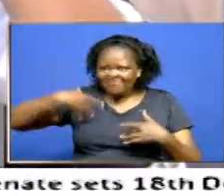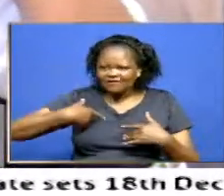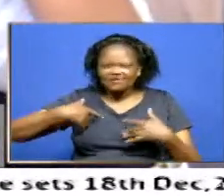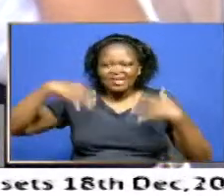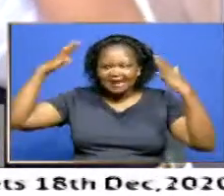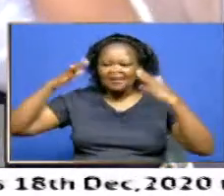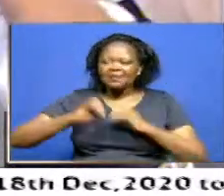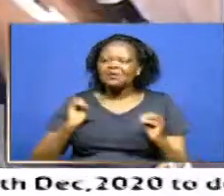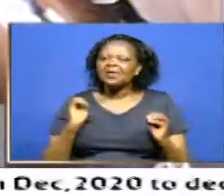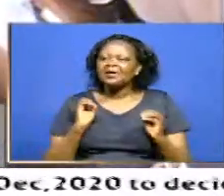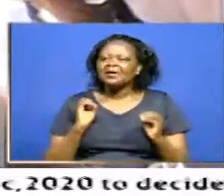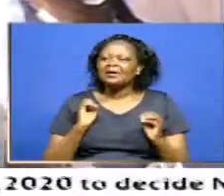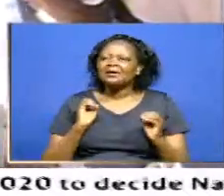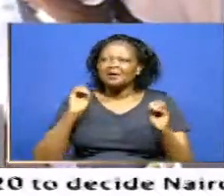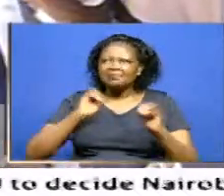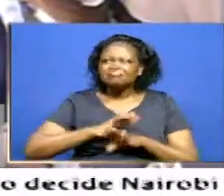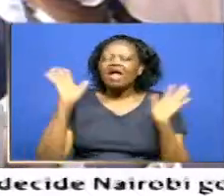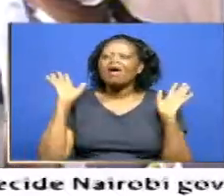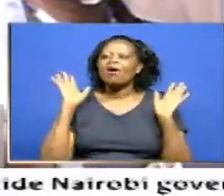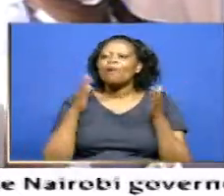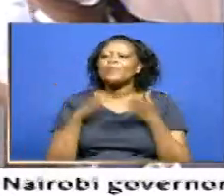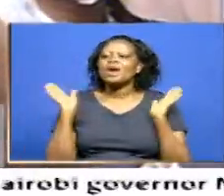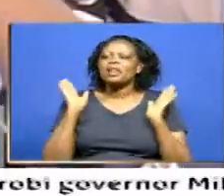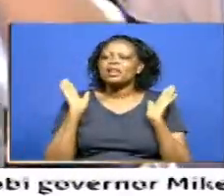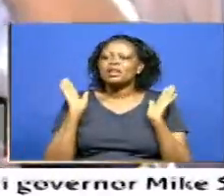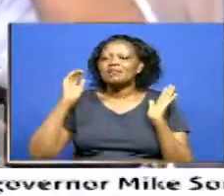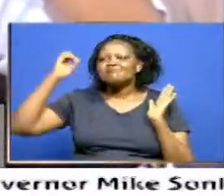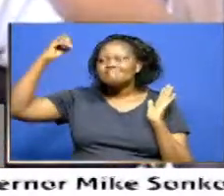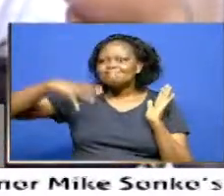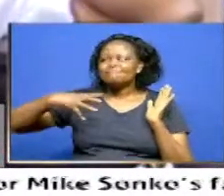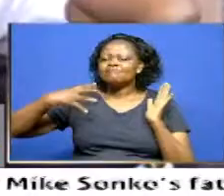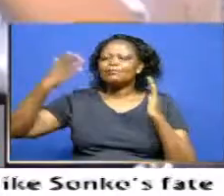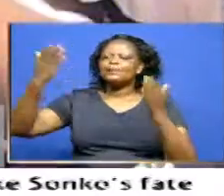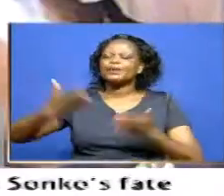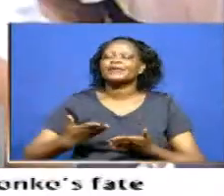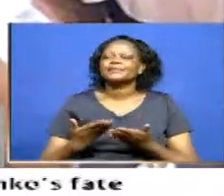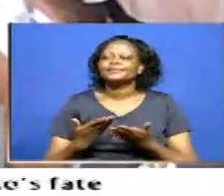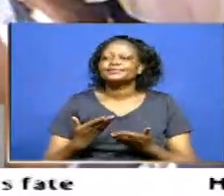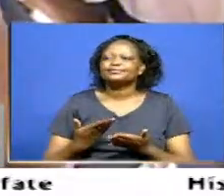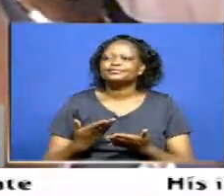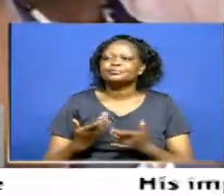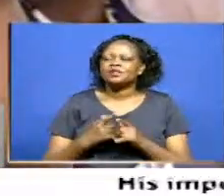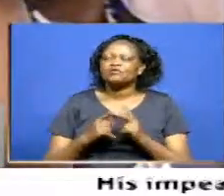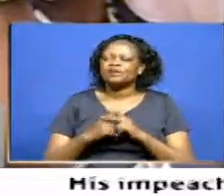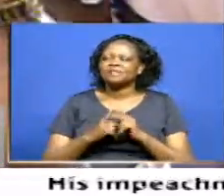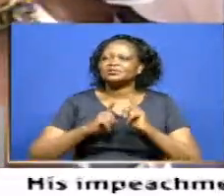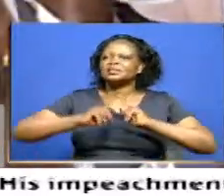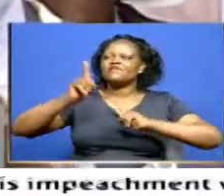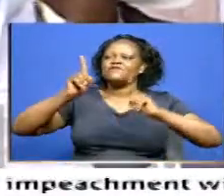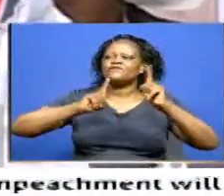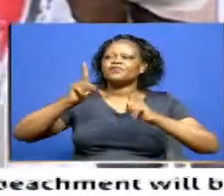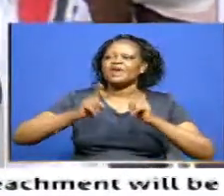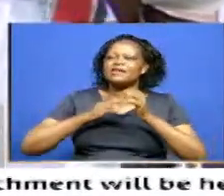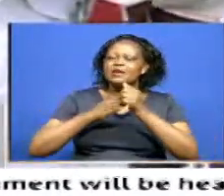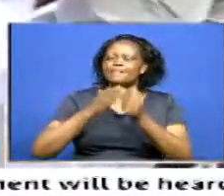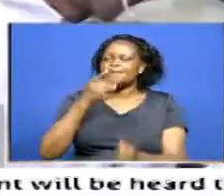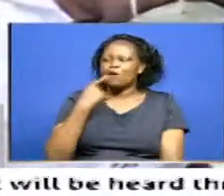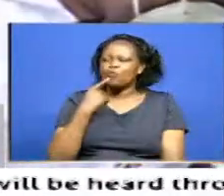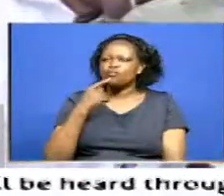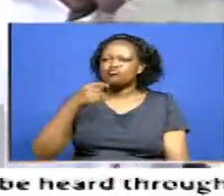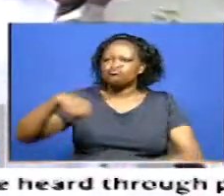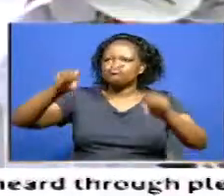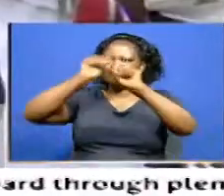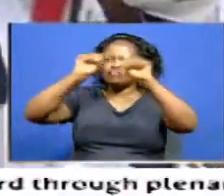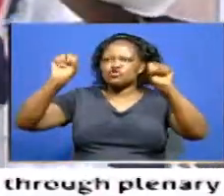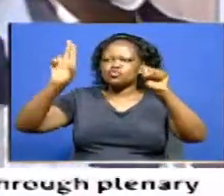mvua. Hadhara, jua iko wazi, tumelete hapa. Sasa sisi tumeanza safari tukiongozwa na President Uhuru